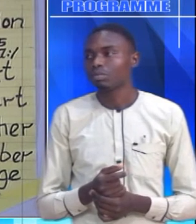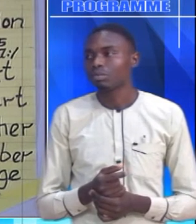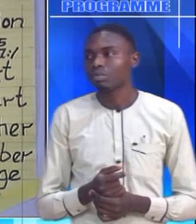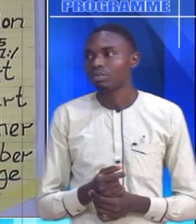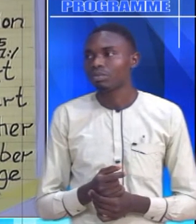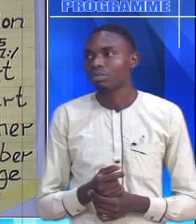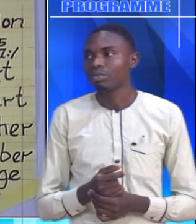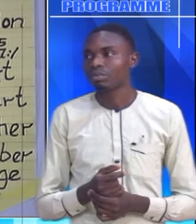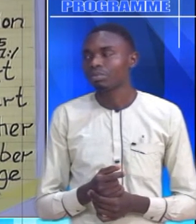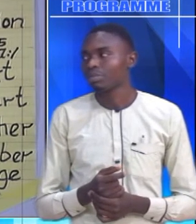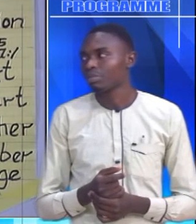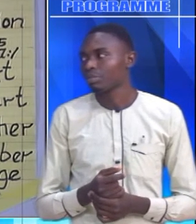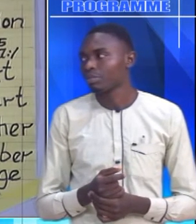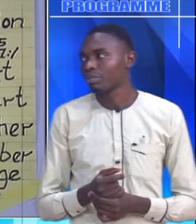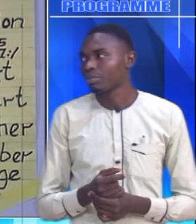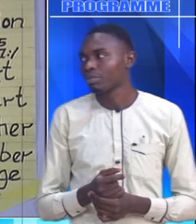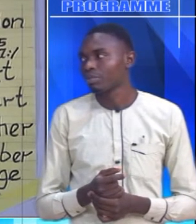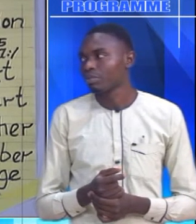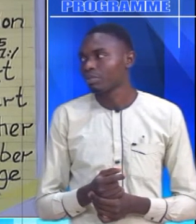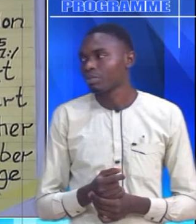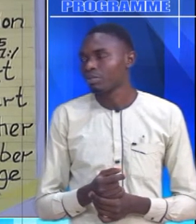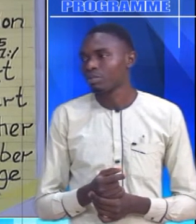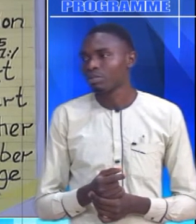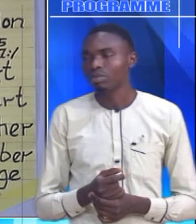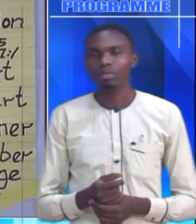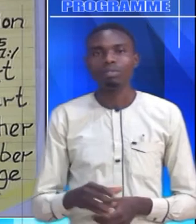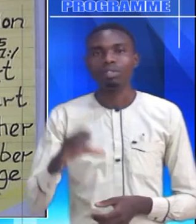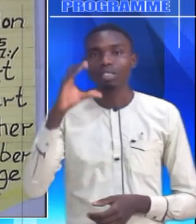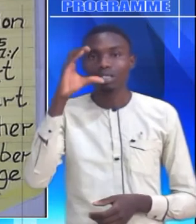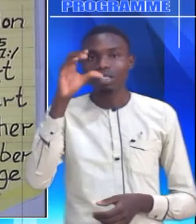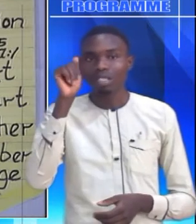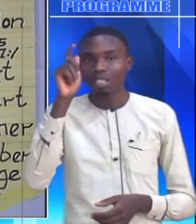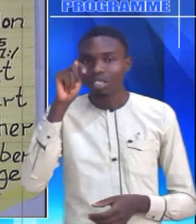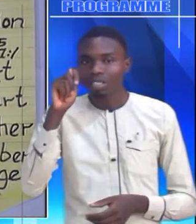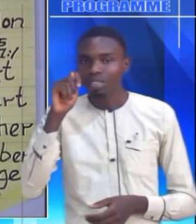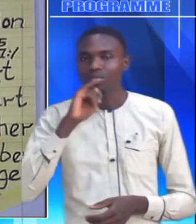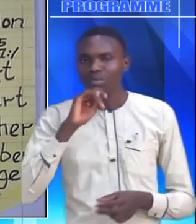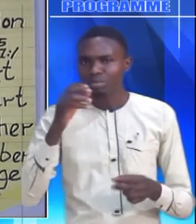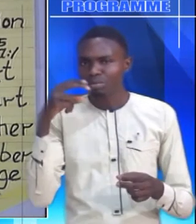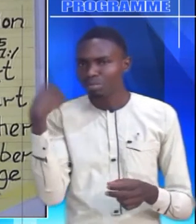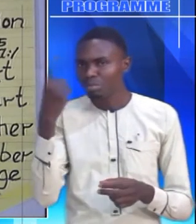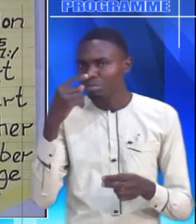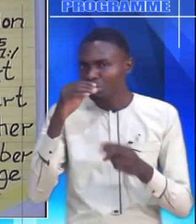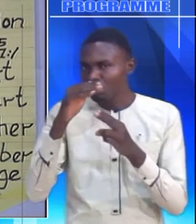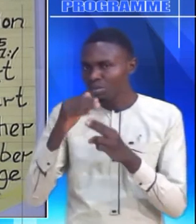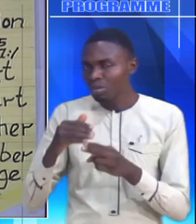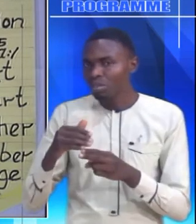speakers use it. Then we have cat. Cat.